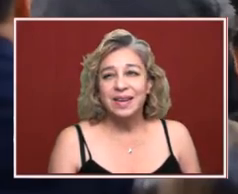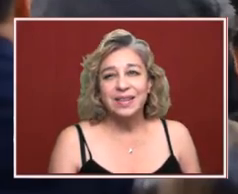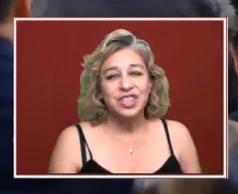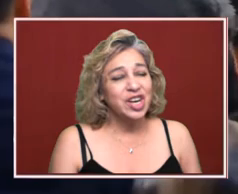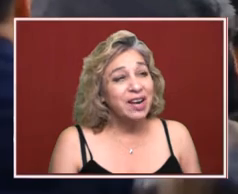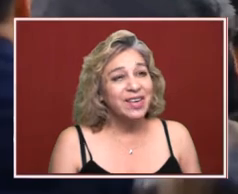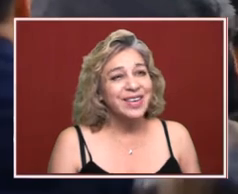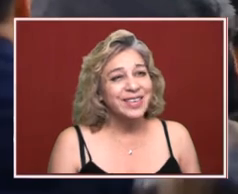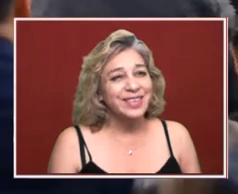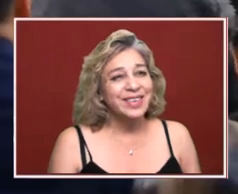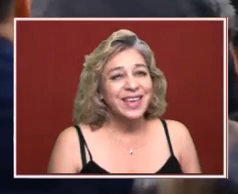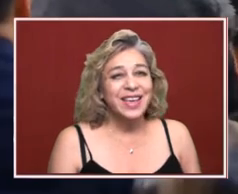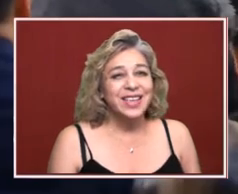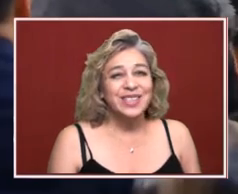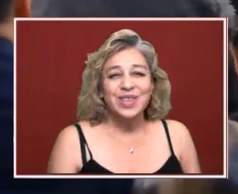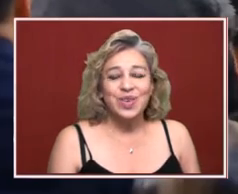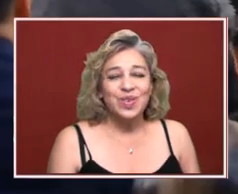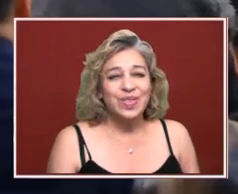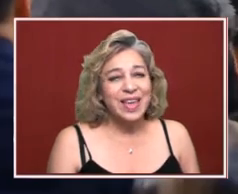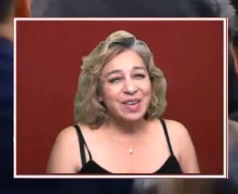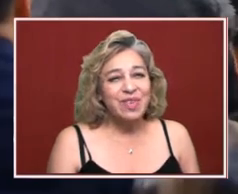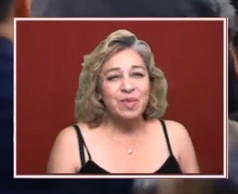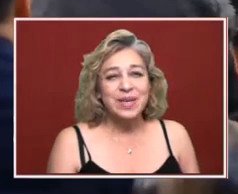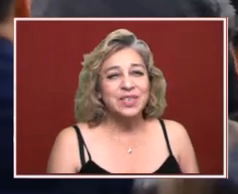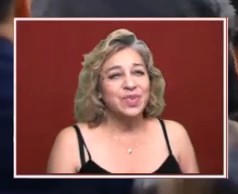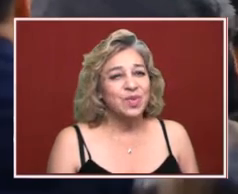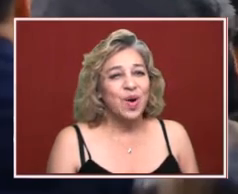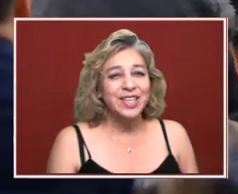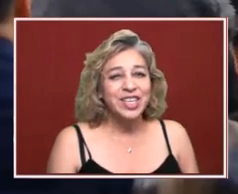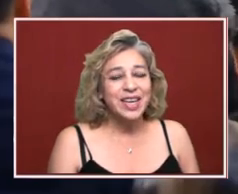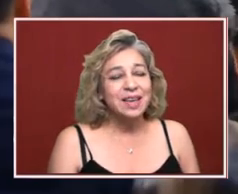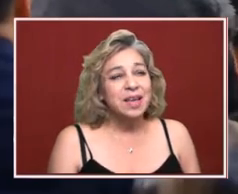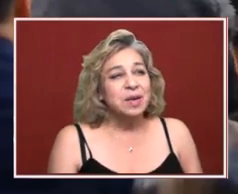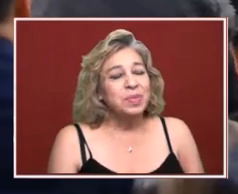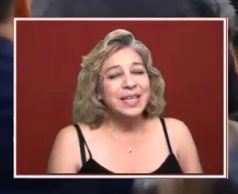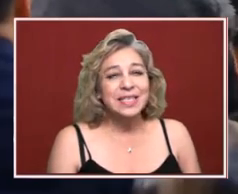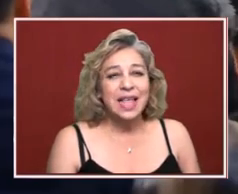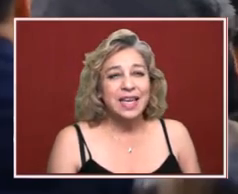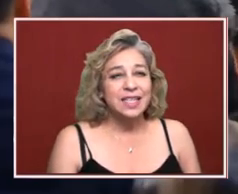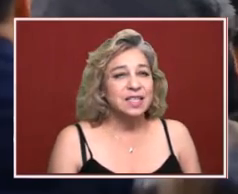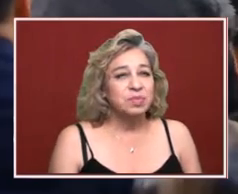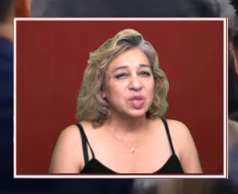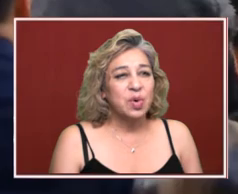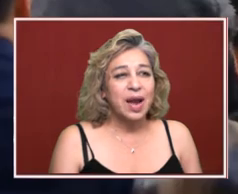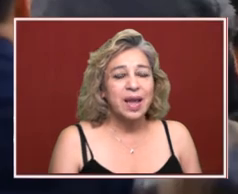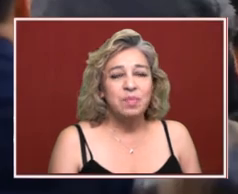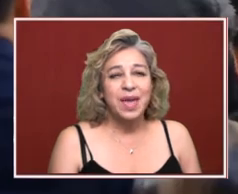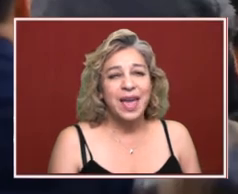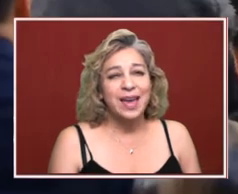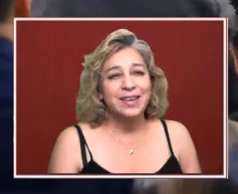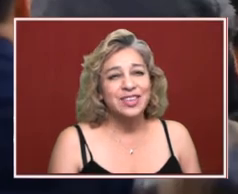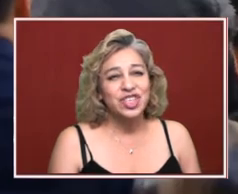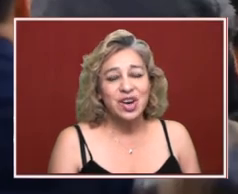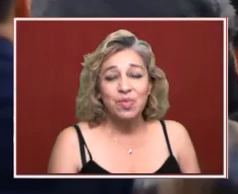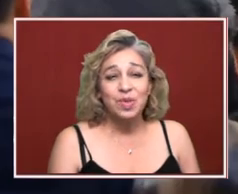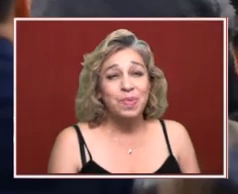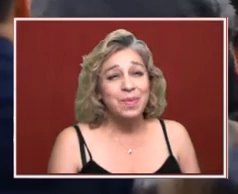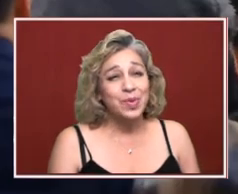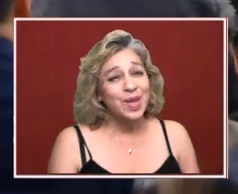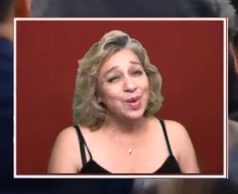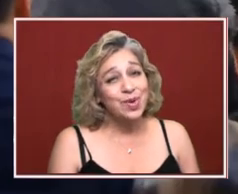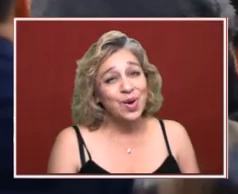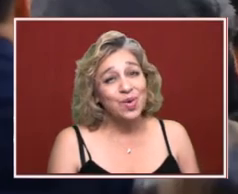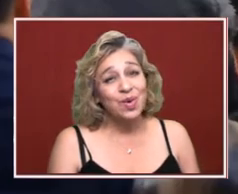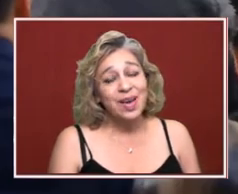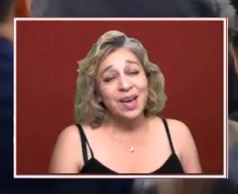being shared. So thank you very much for watching. Please like and subscribe and share with